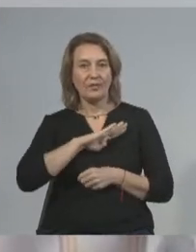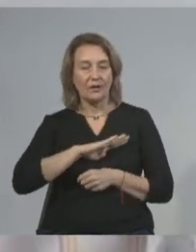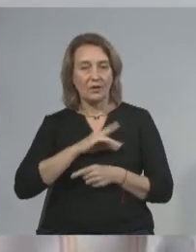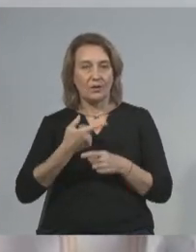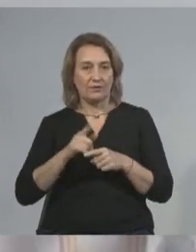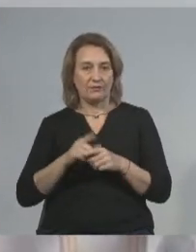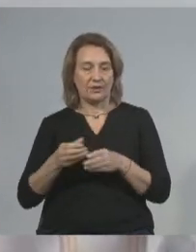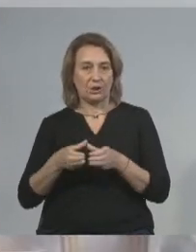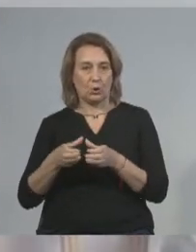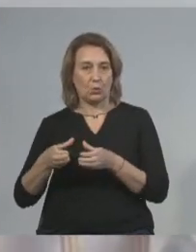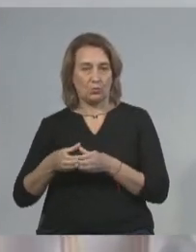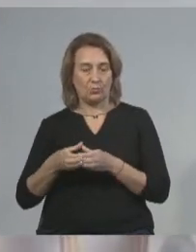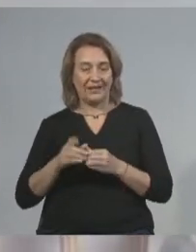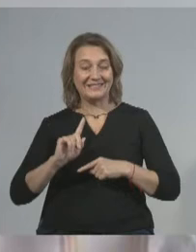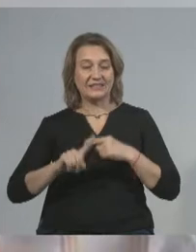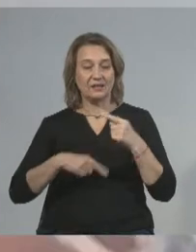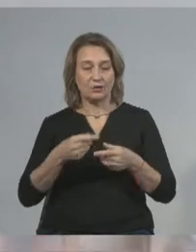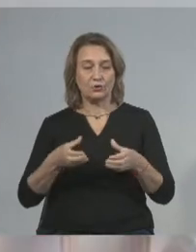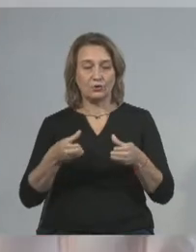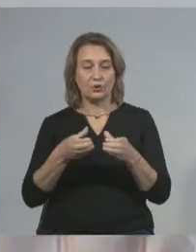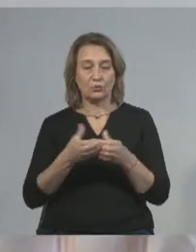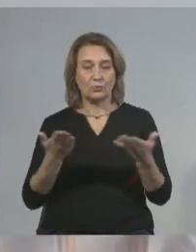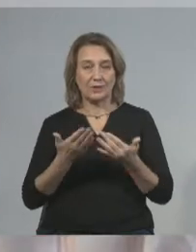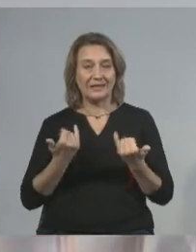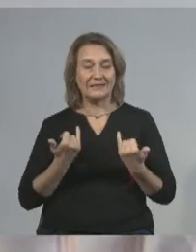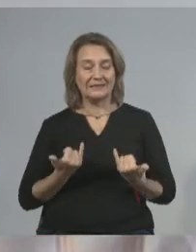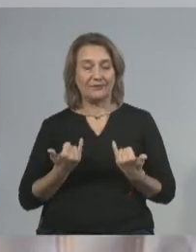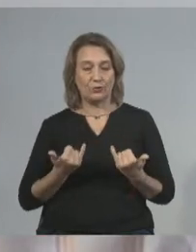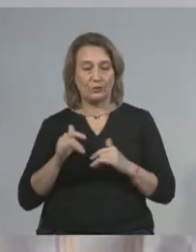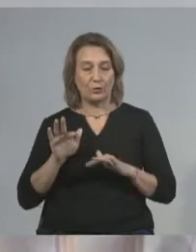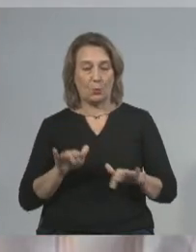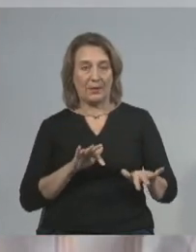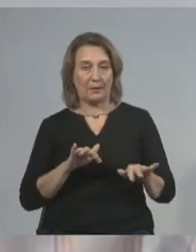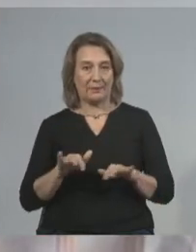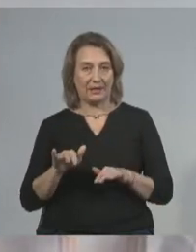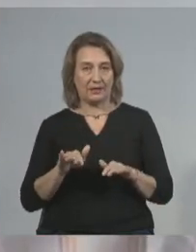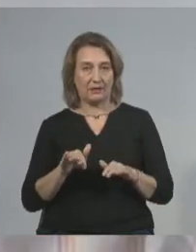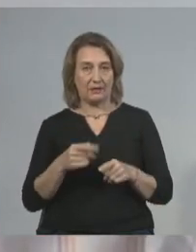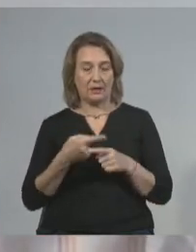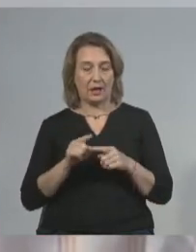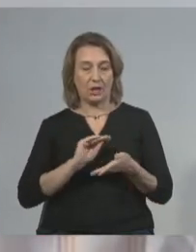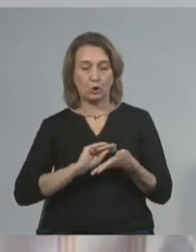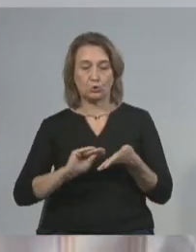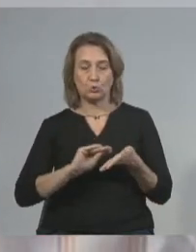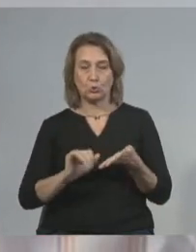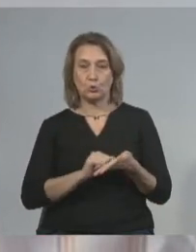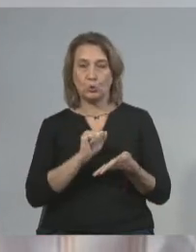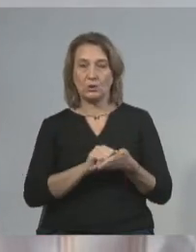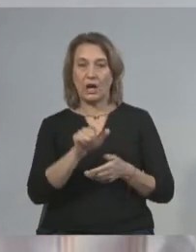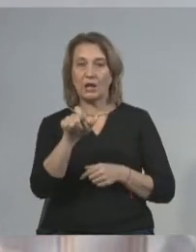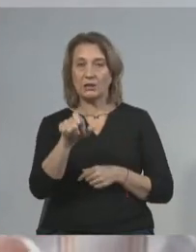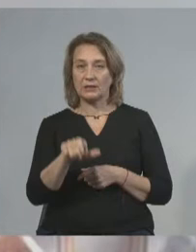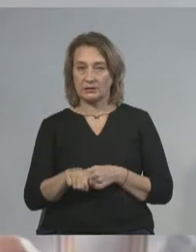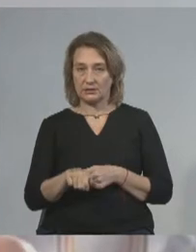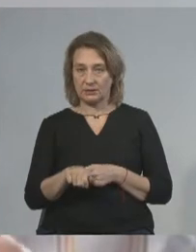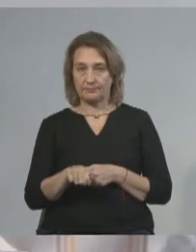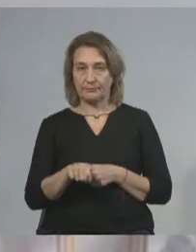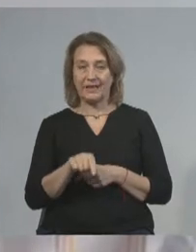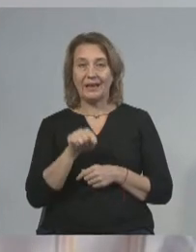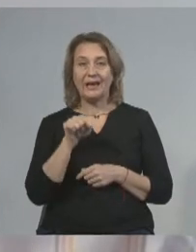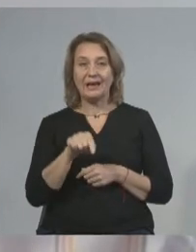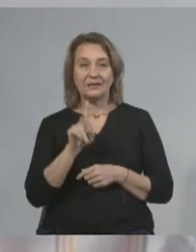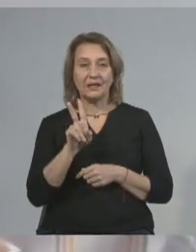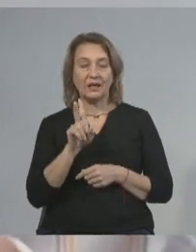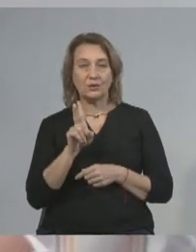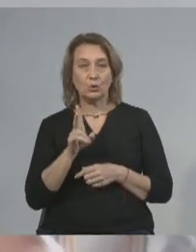people another group that has a lot to do with today's event are journalists